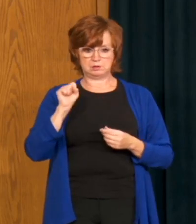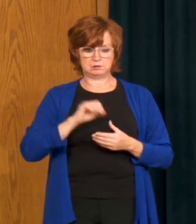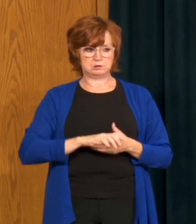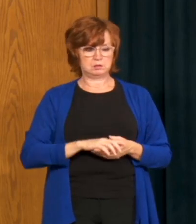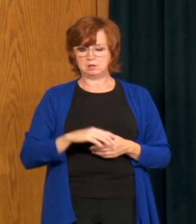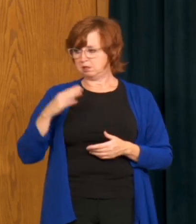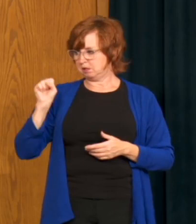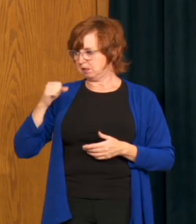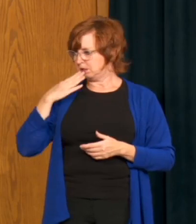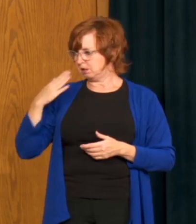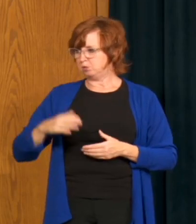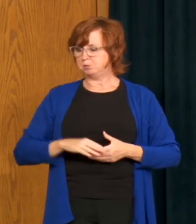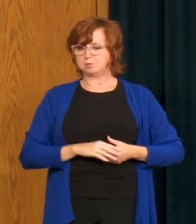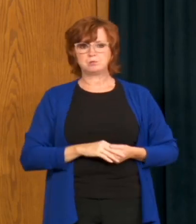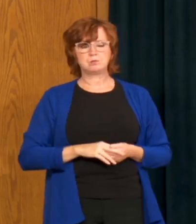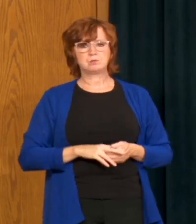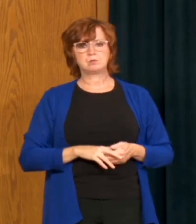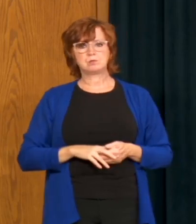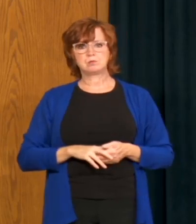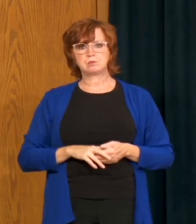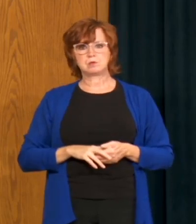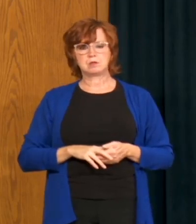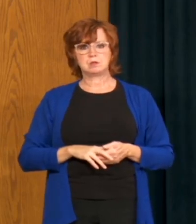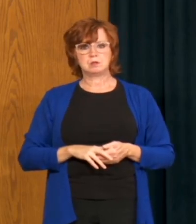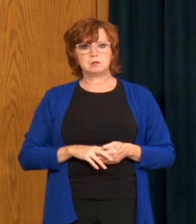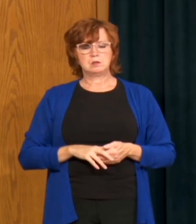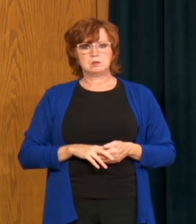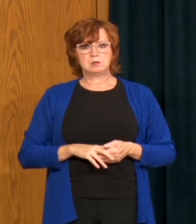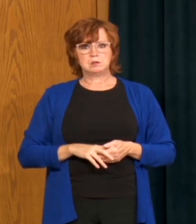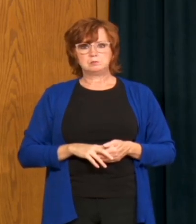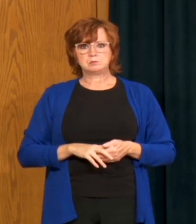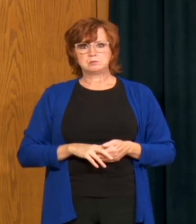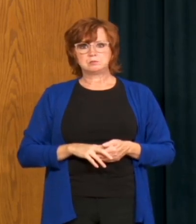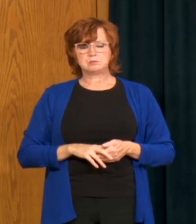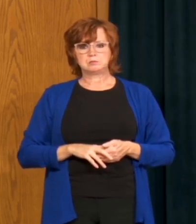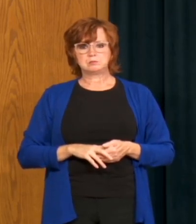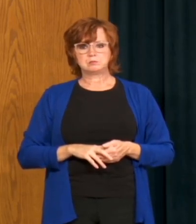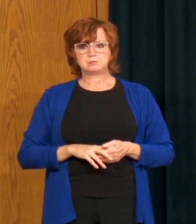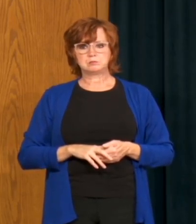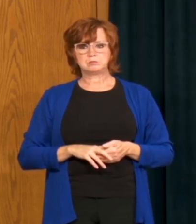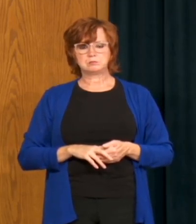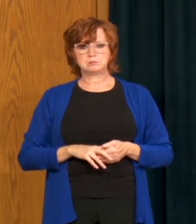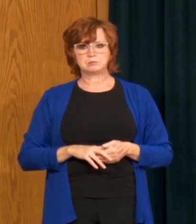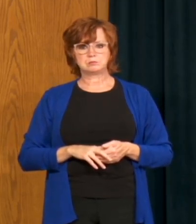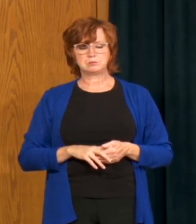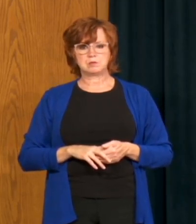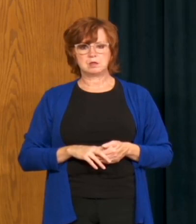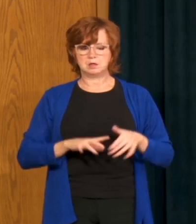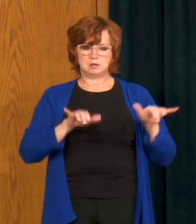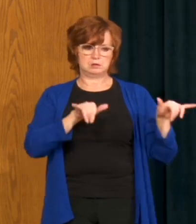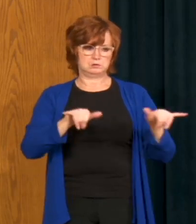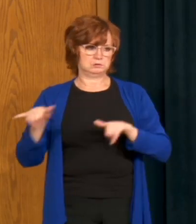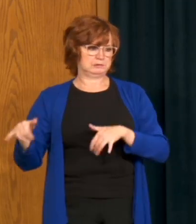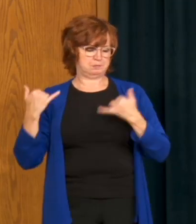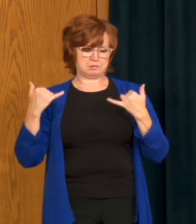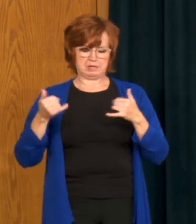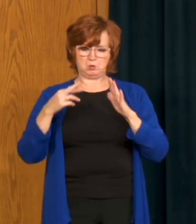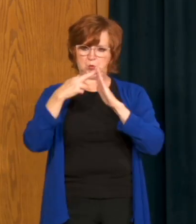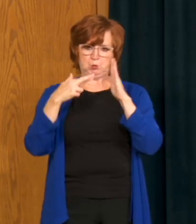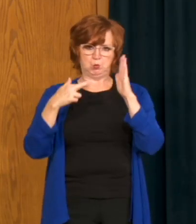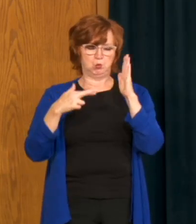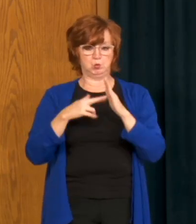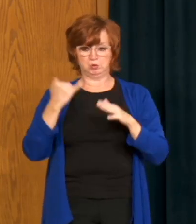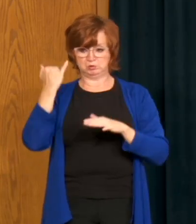Yeah, thanks. So, similar to any international travel currently, it would be expected that anyone coming